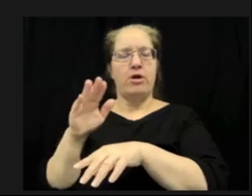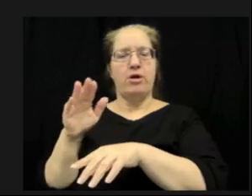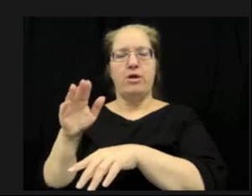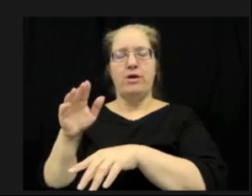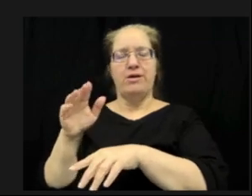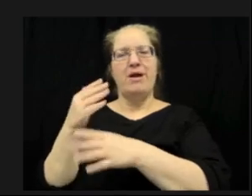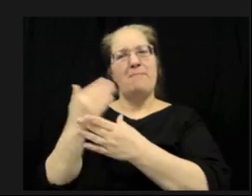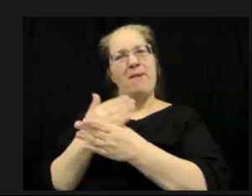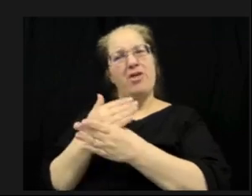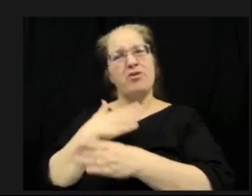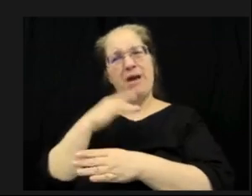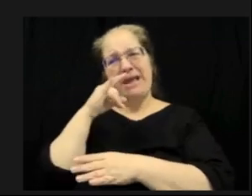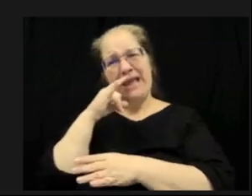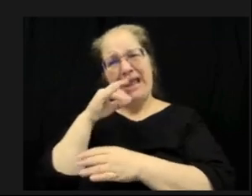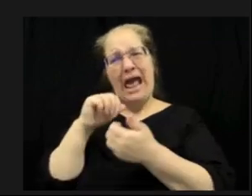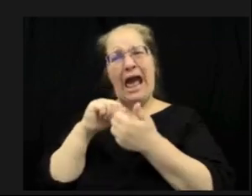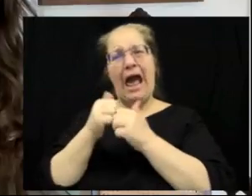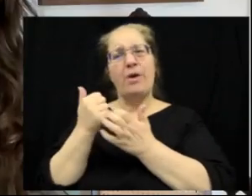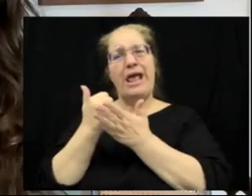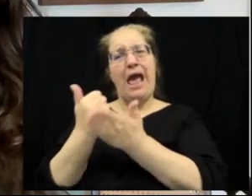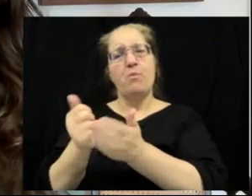kid. How can we help him through this?